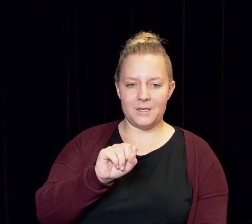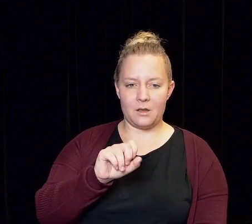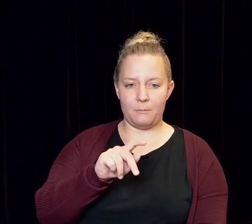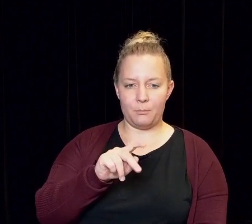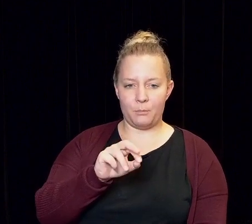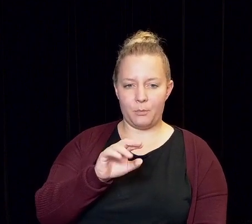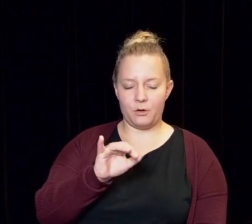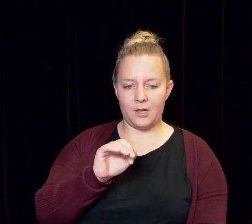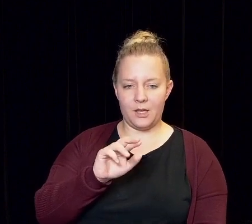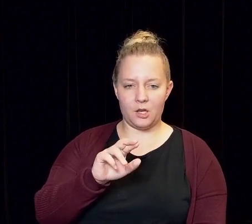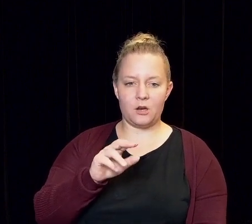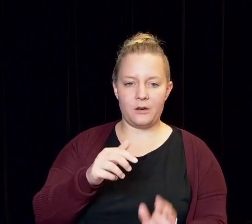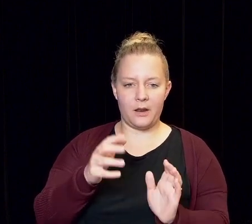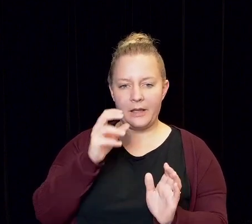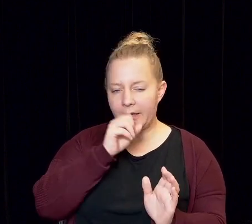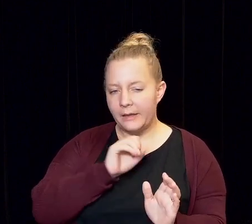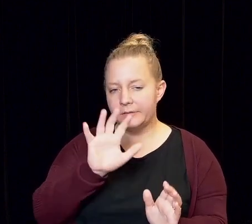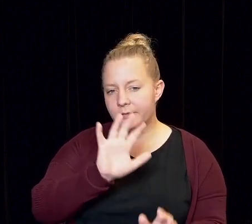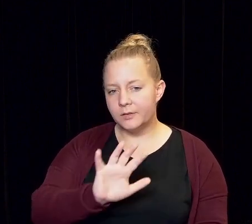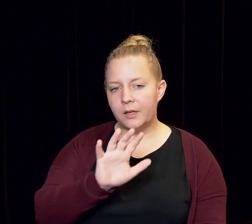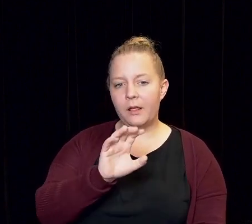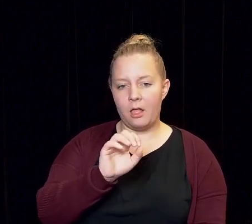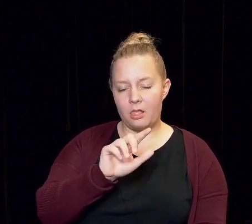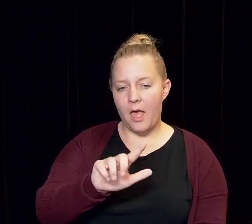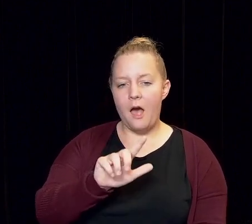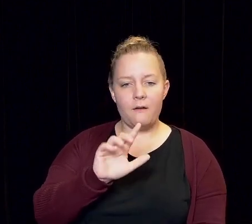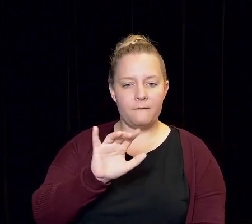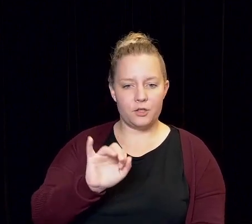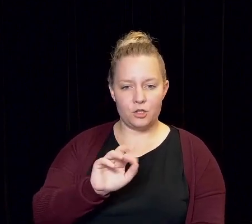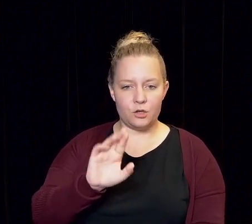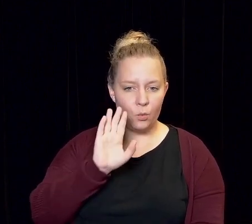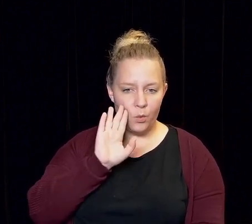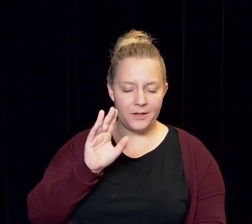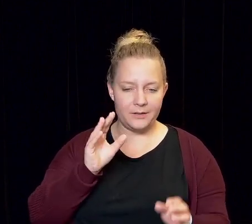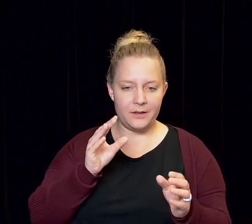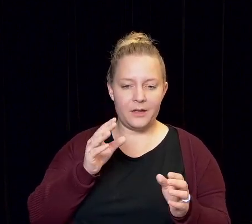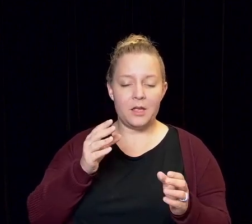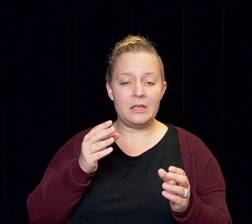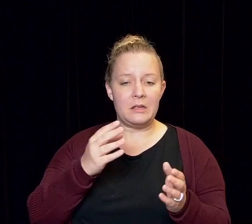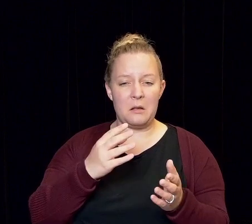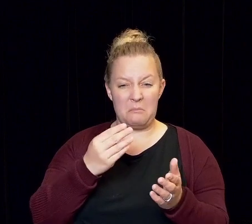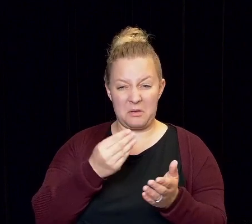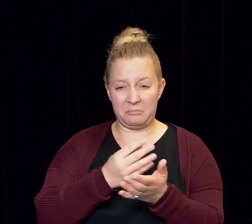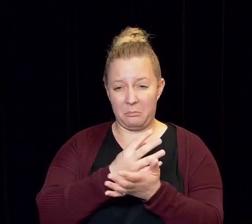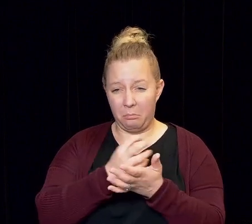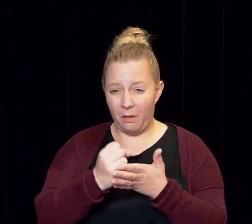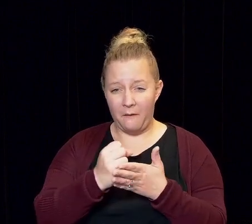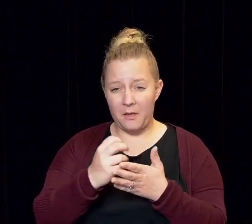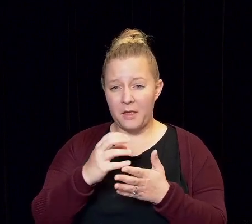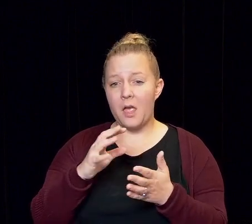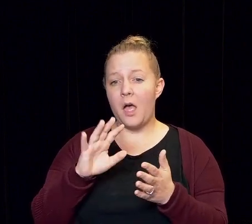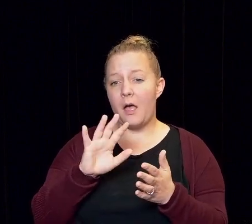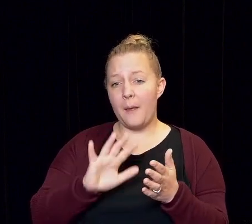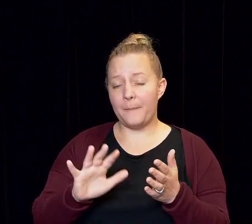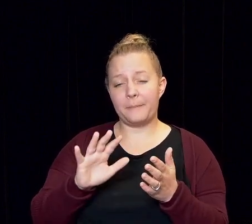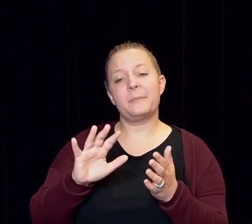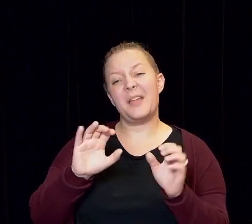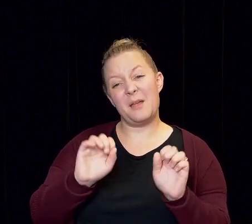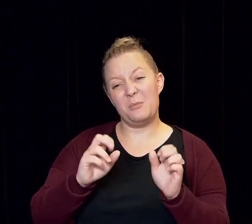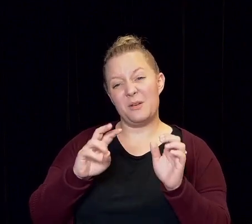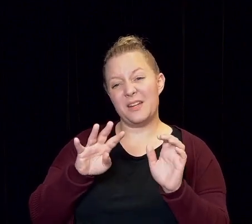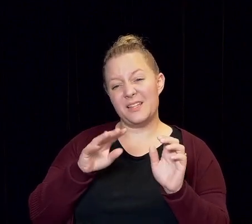that the Elf Jr. play would sell out if the crew sold 400 tickets. But Mrs. Davis corrected her and said there are